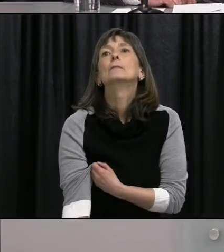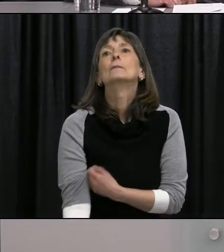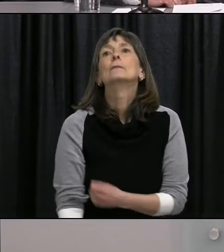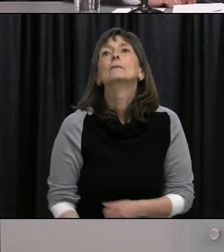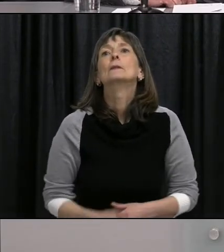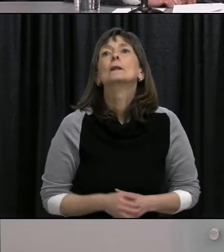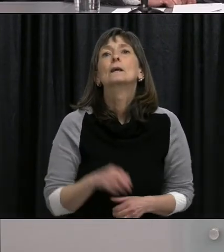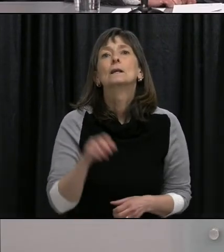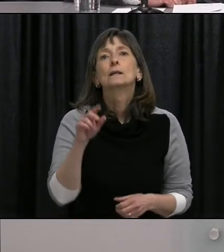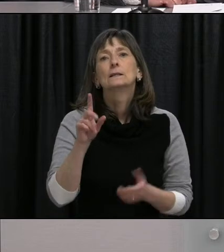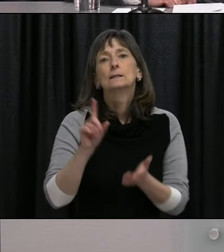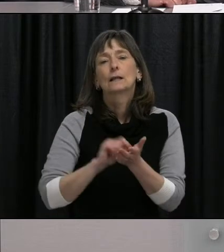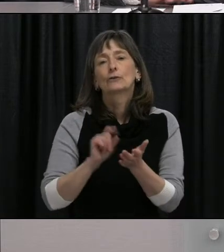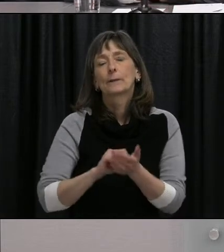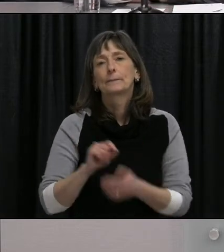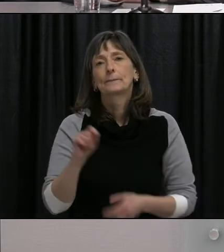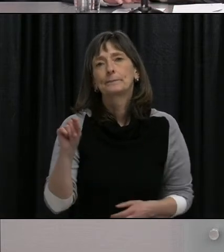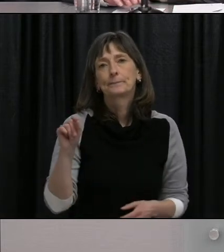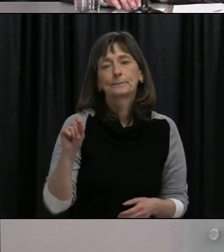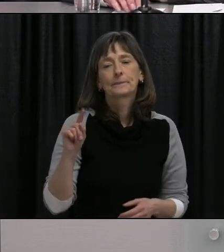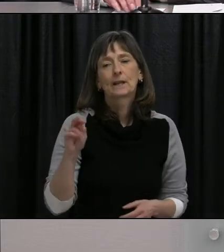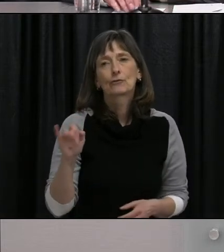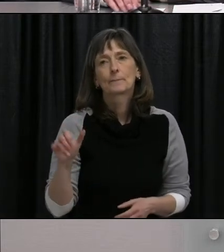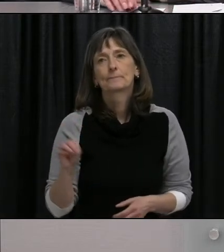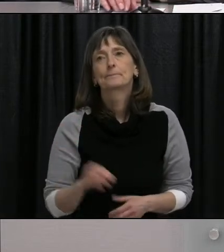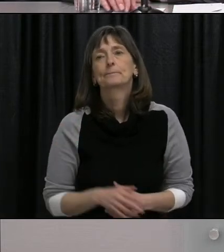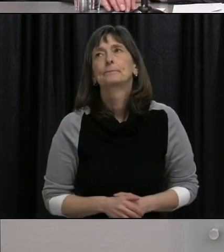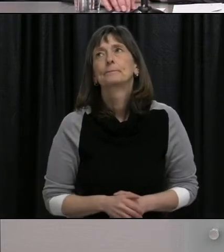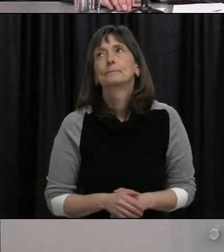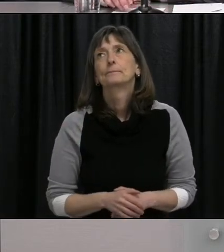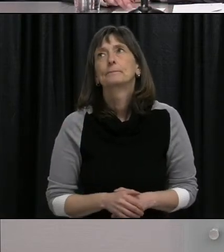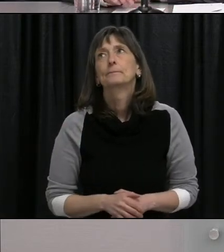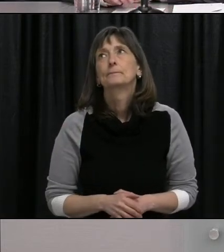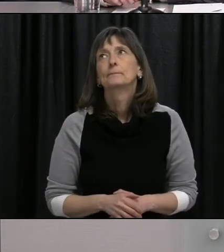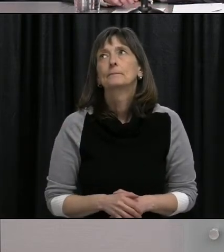David Marr with The Telegram. Please go ahead.